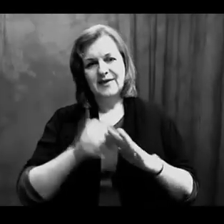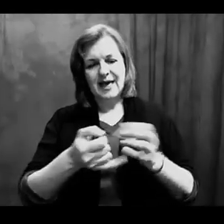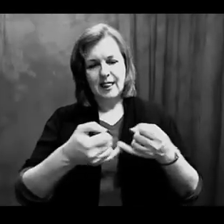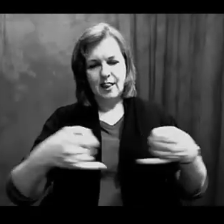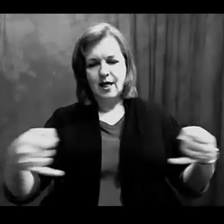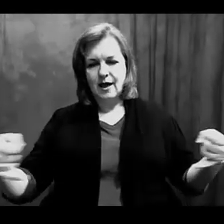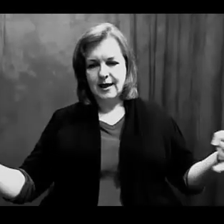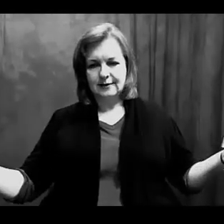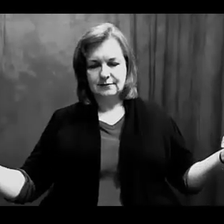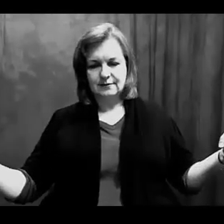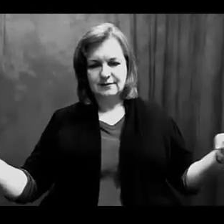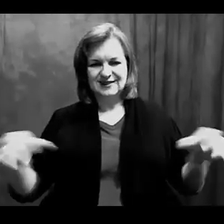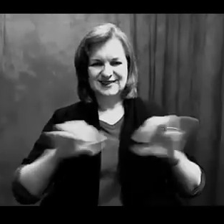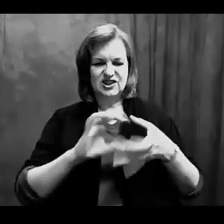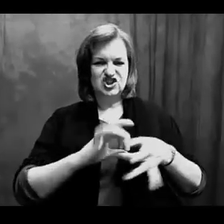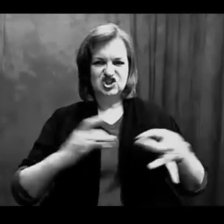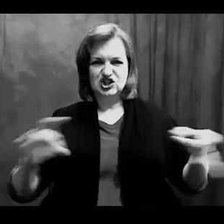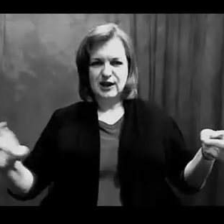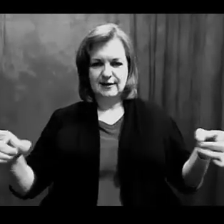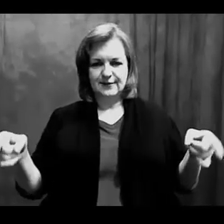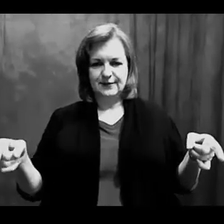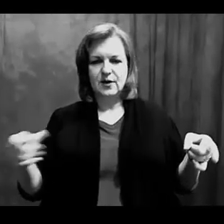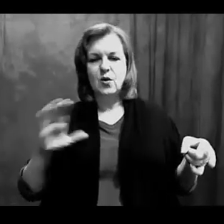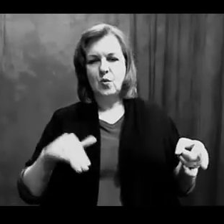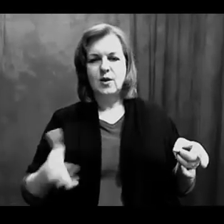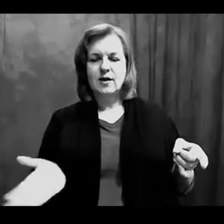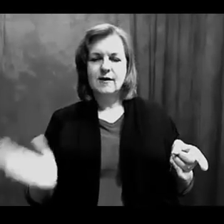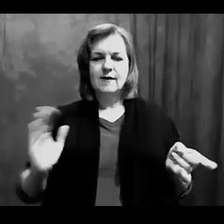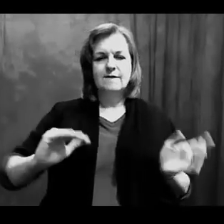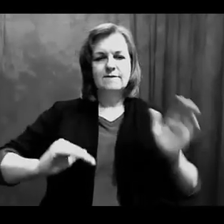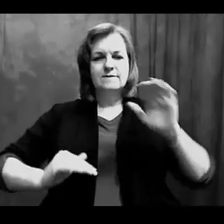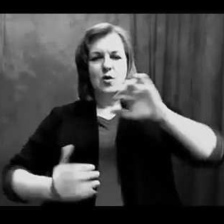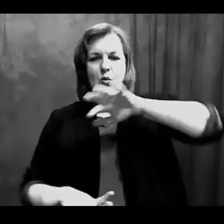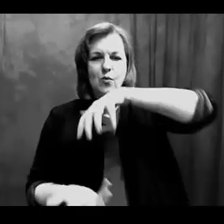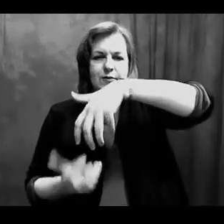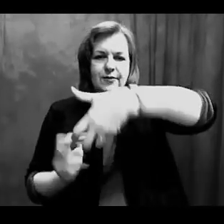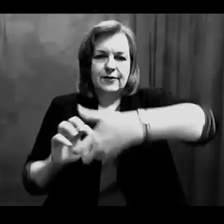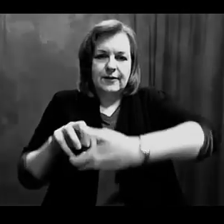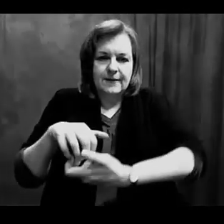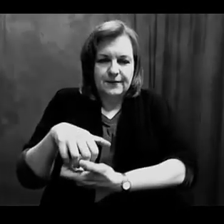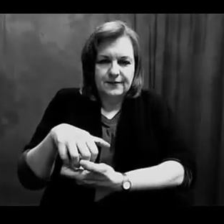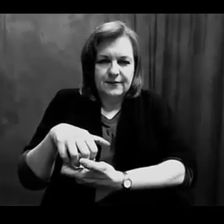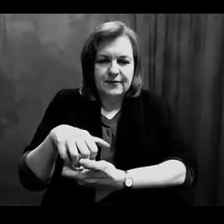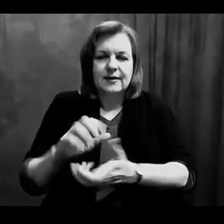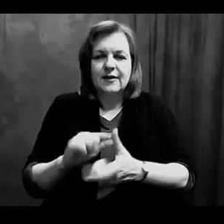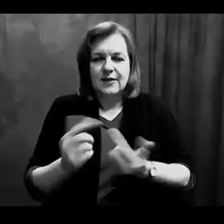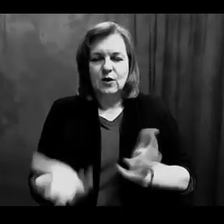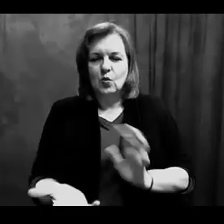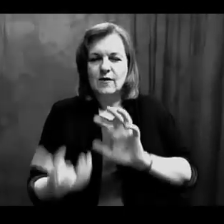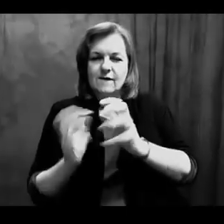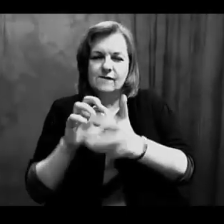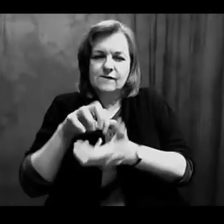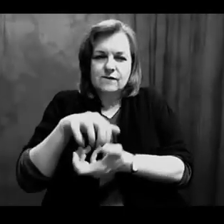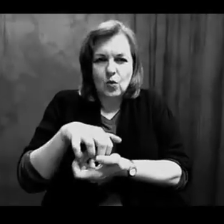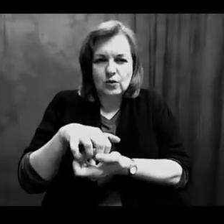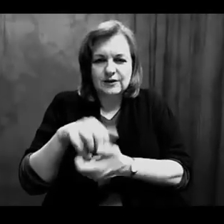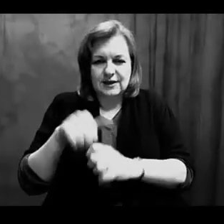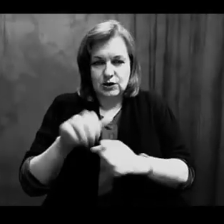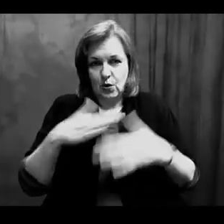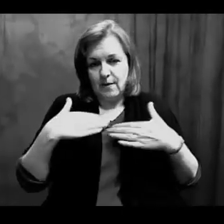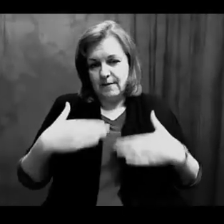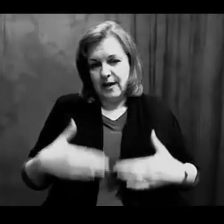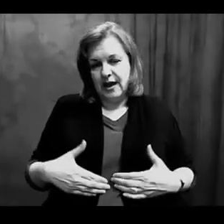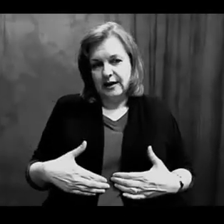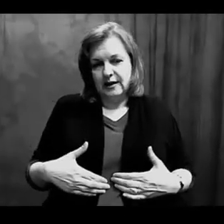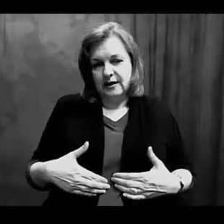Why are they so important? Because this protein line chain is going to fold. And when it folds, it's